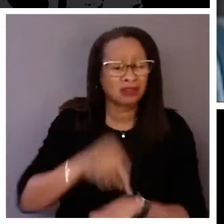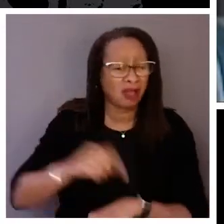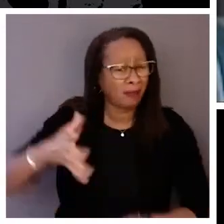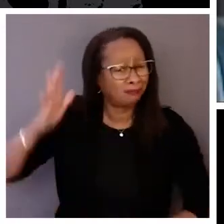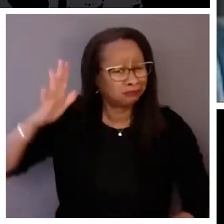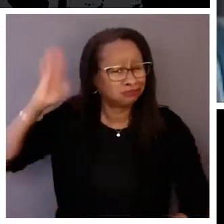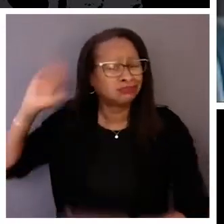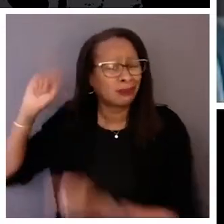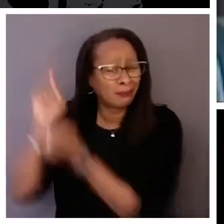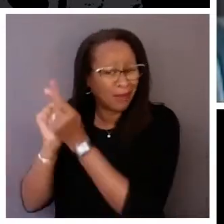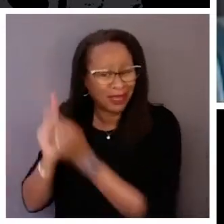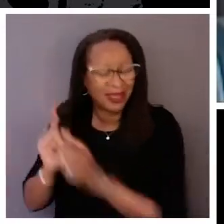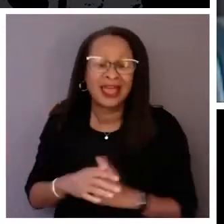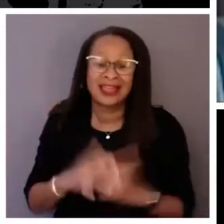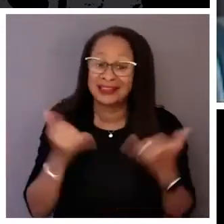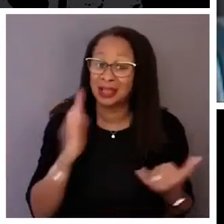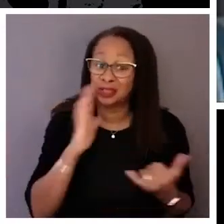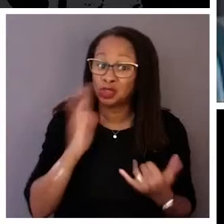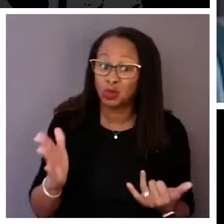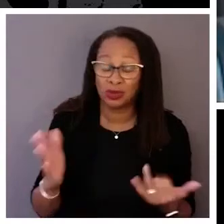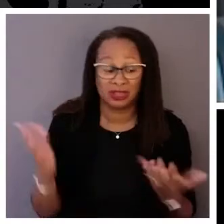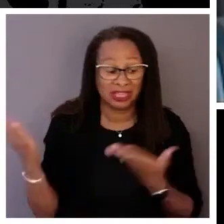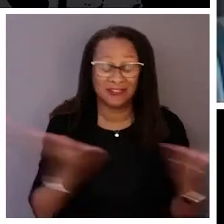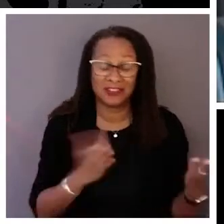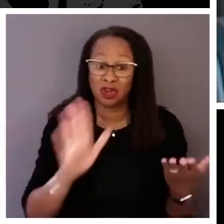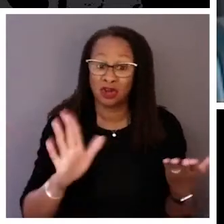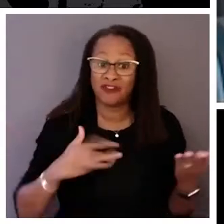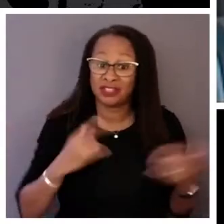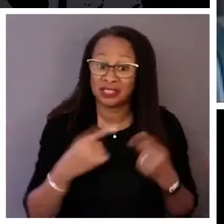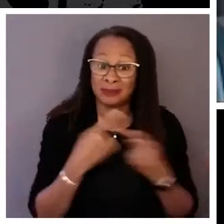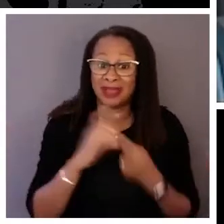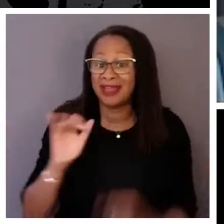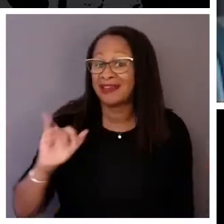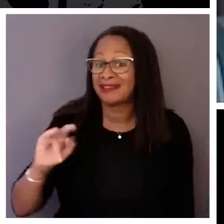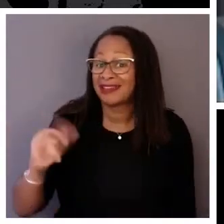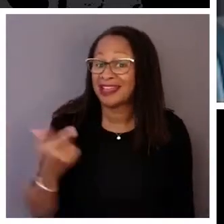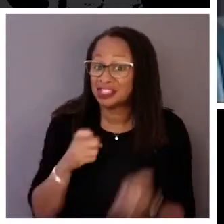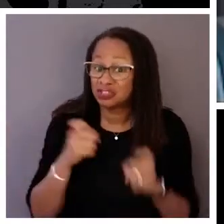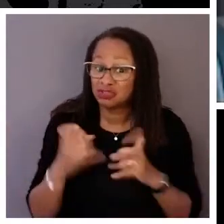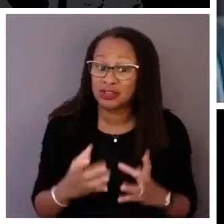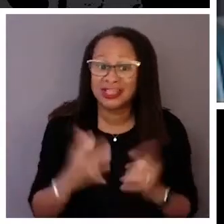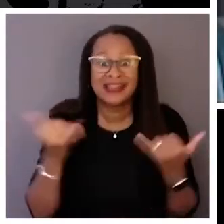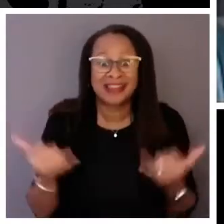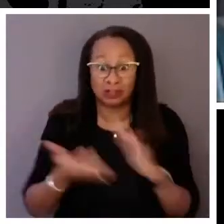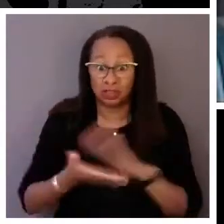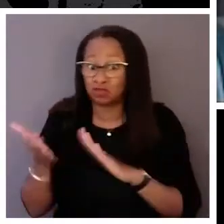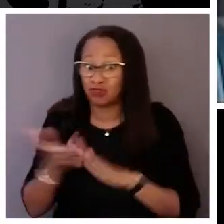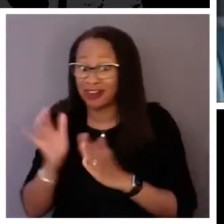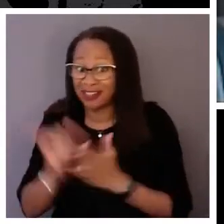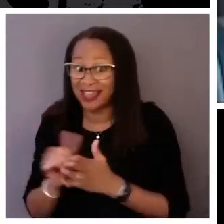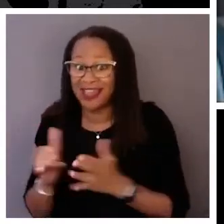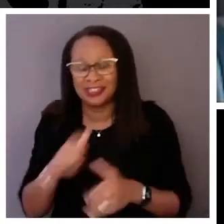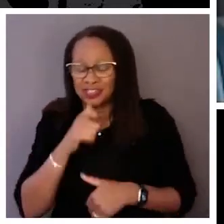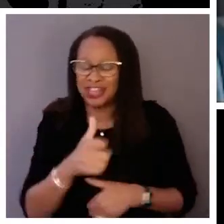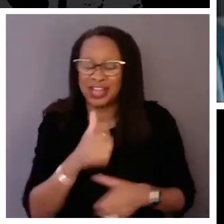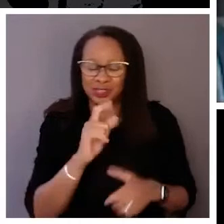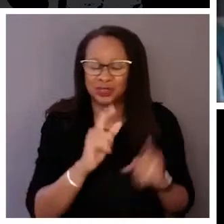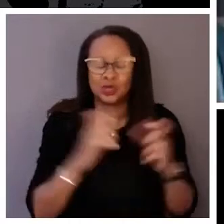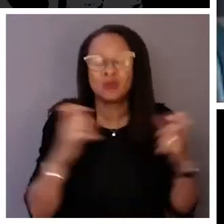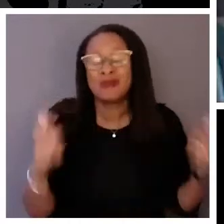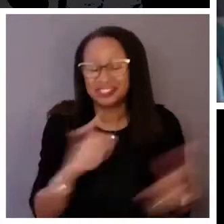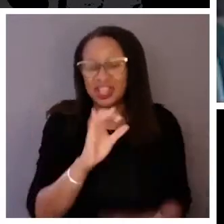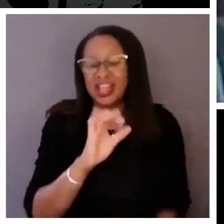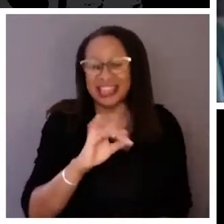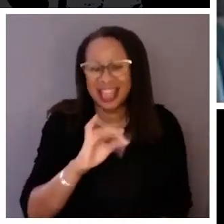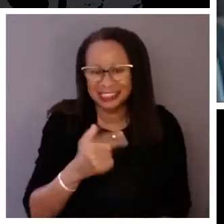And she's here to give us a little insight on what it is to be a casting director in the studios, even though she's now running the casting directors as opposed to actually casting.